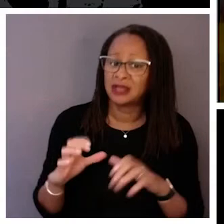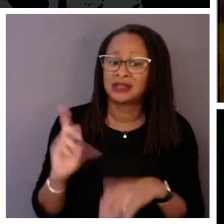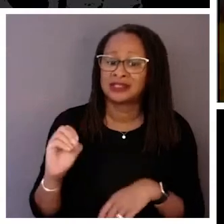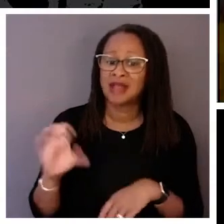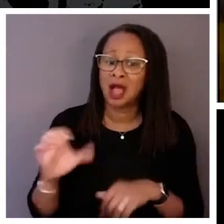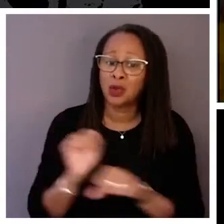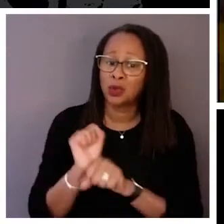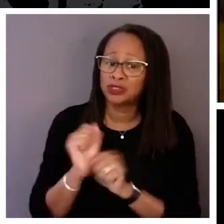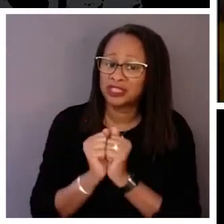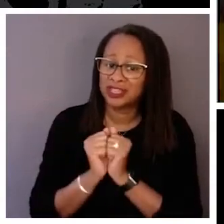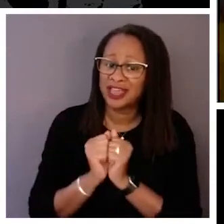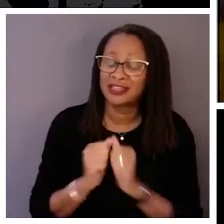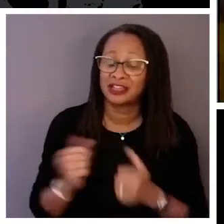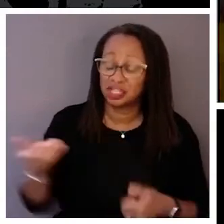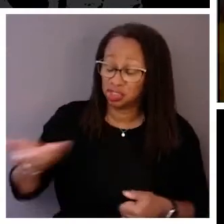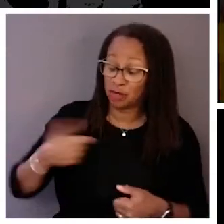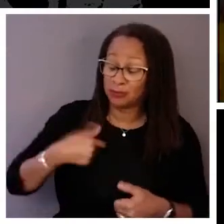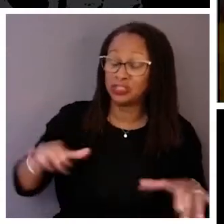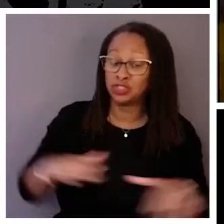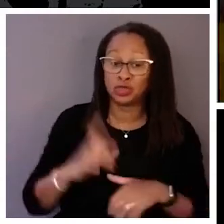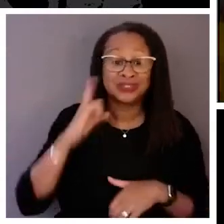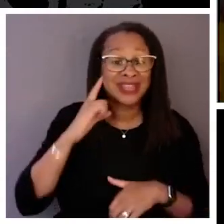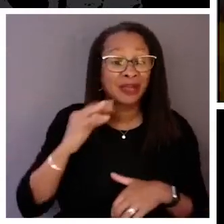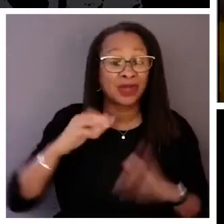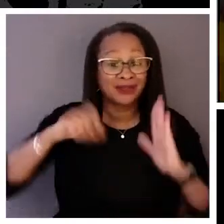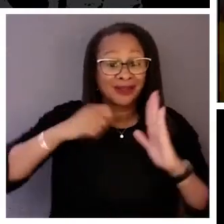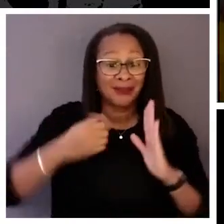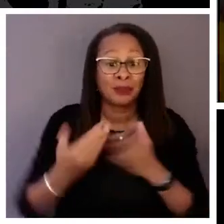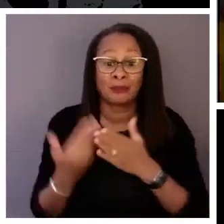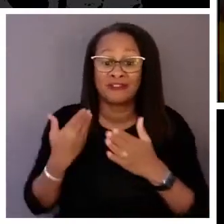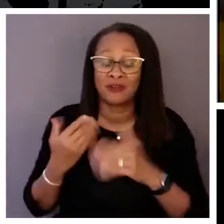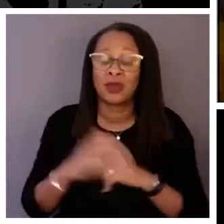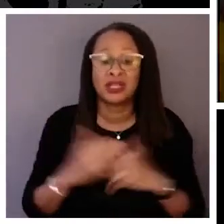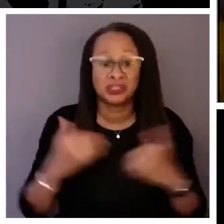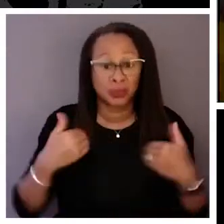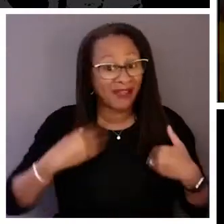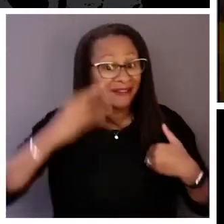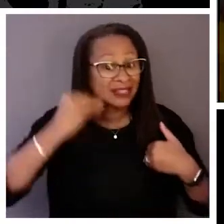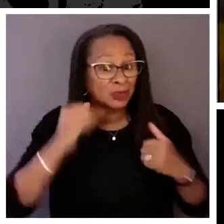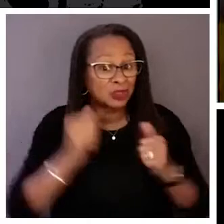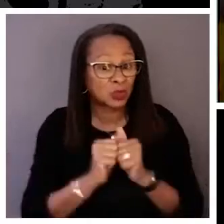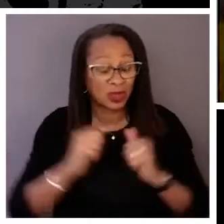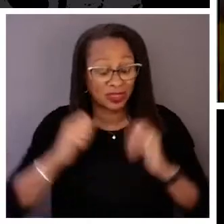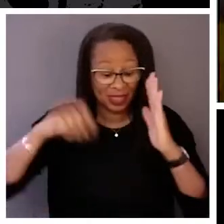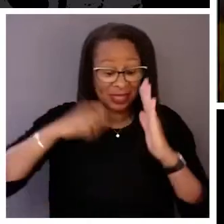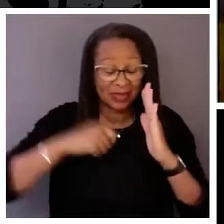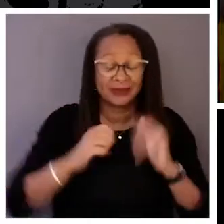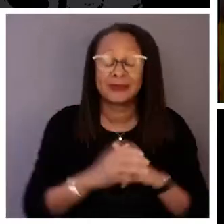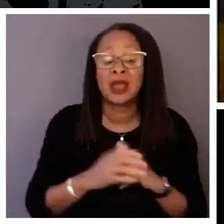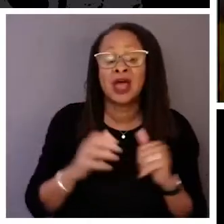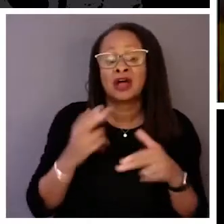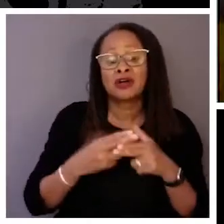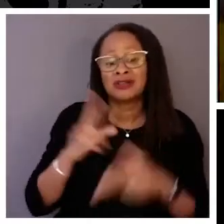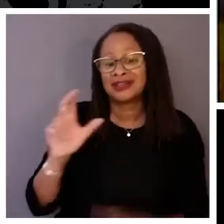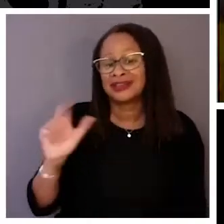me to do sound and camera work before. So we had had experience with this camera, the Canon